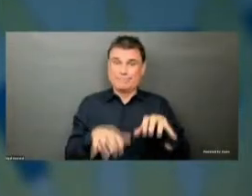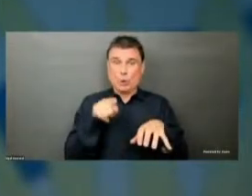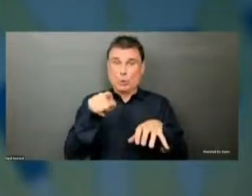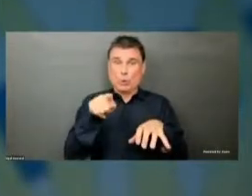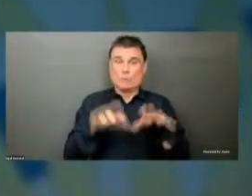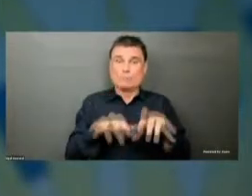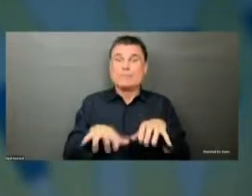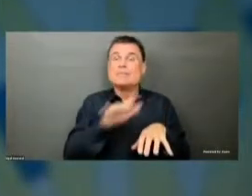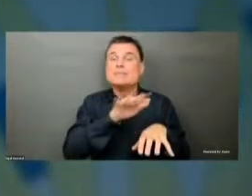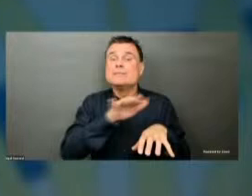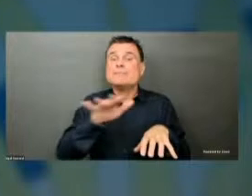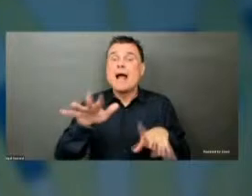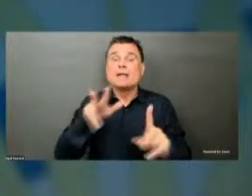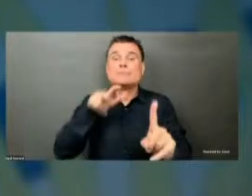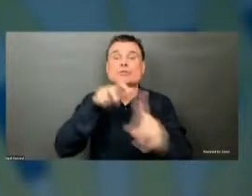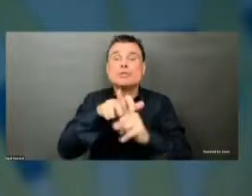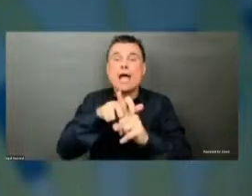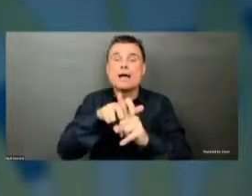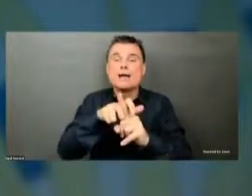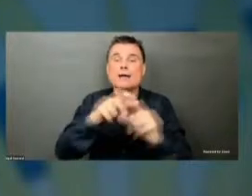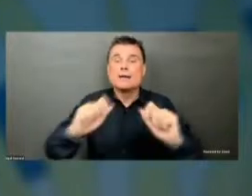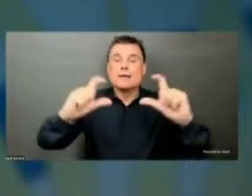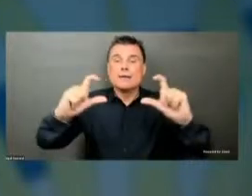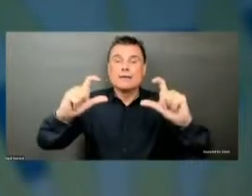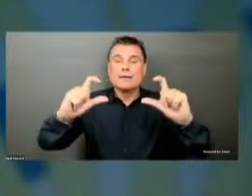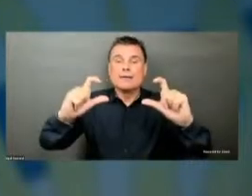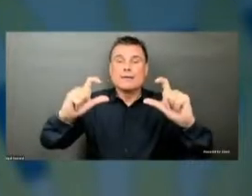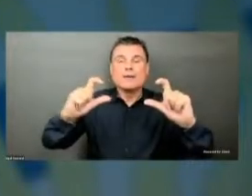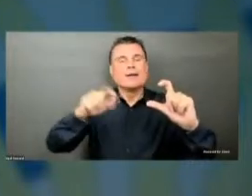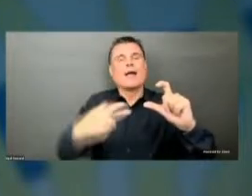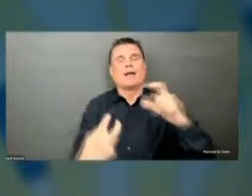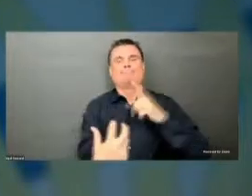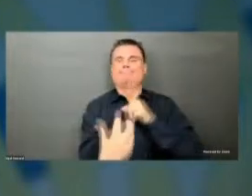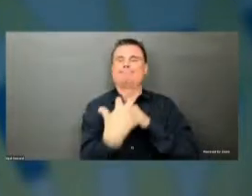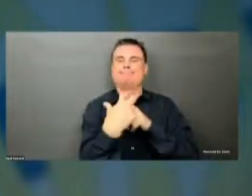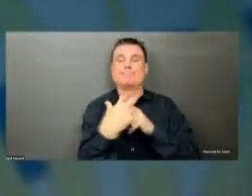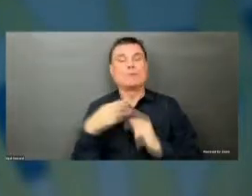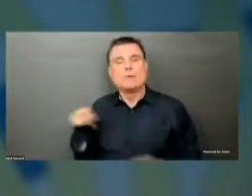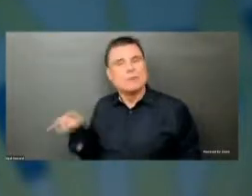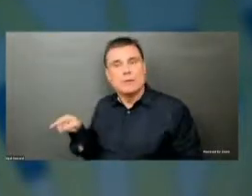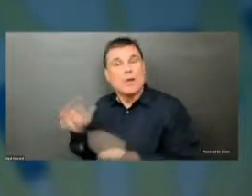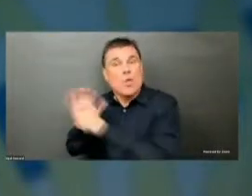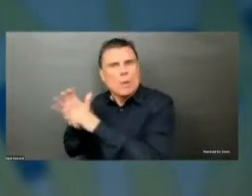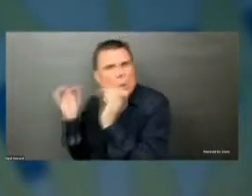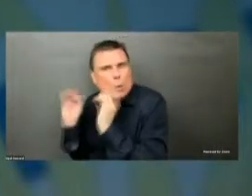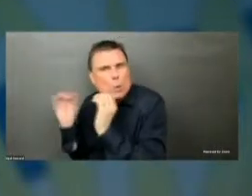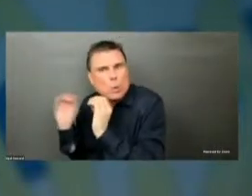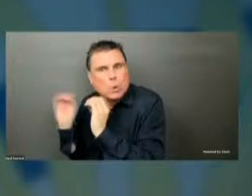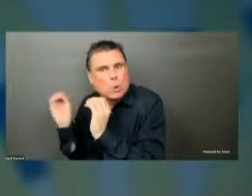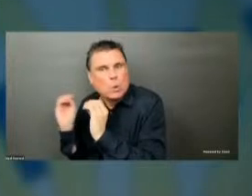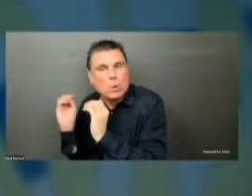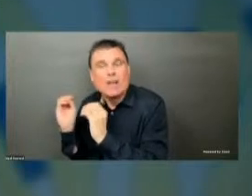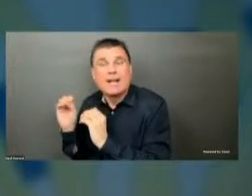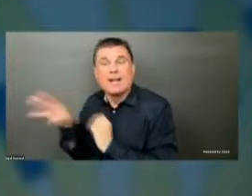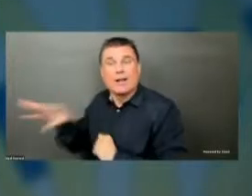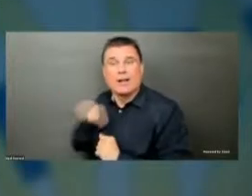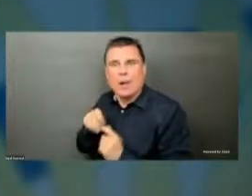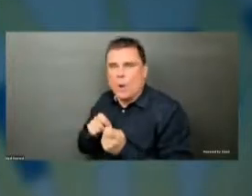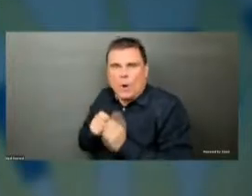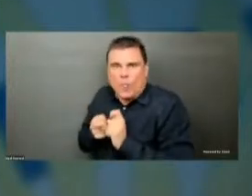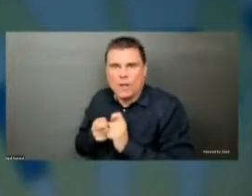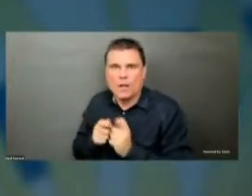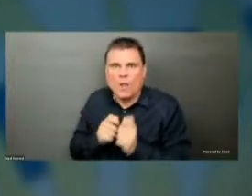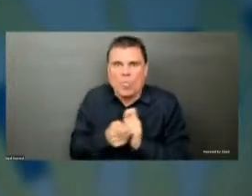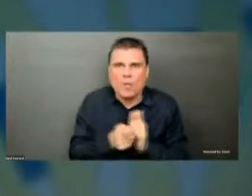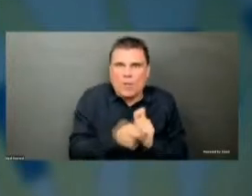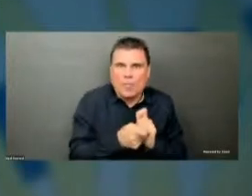sort of ability to take over or spread faster, gives it an advantage. And this is one of the things that we've seen in the